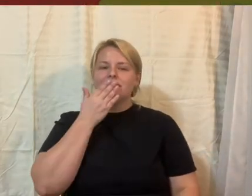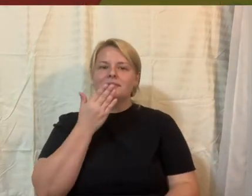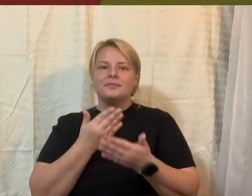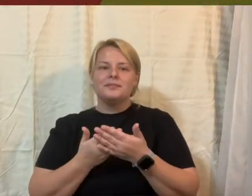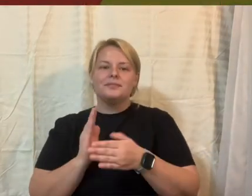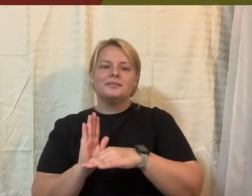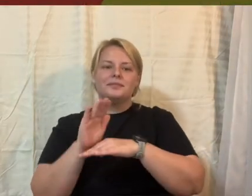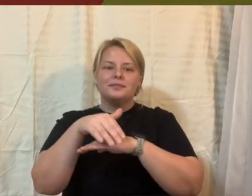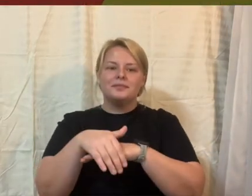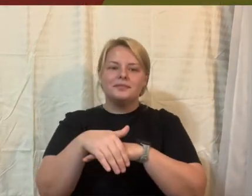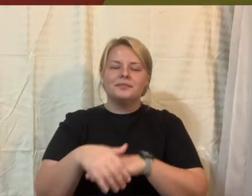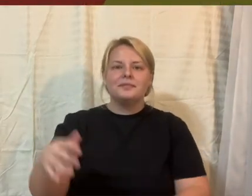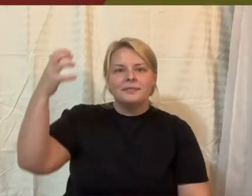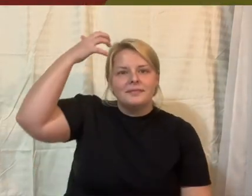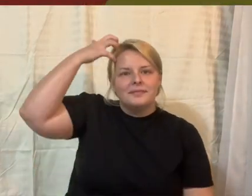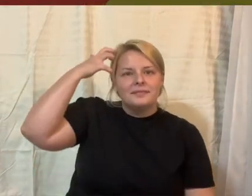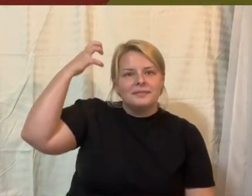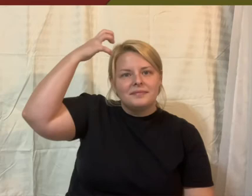Good night, comb.